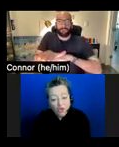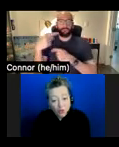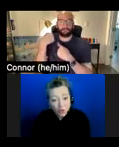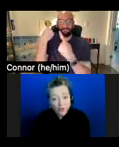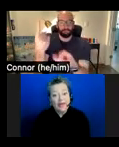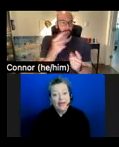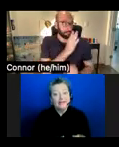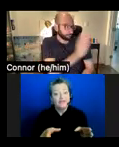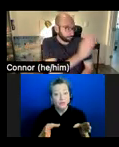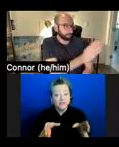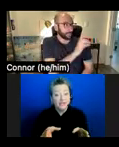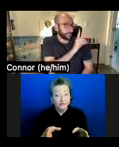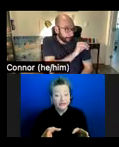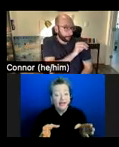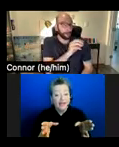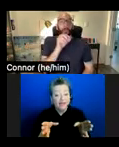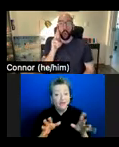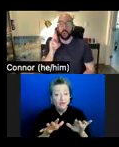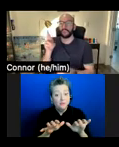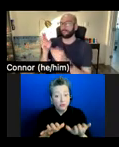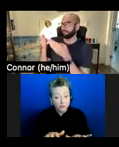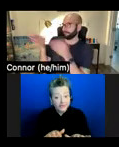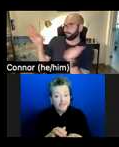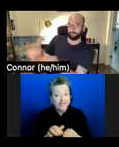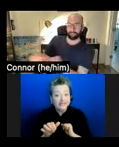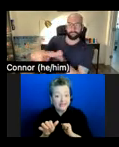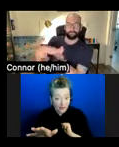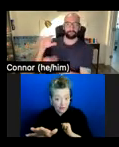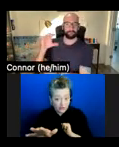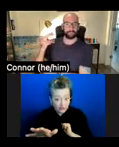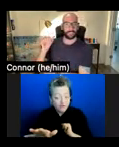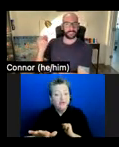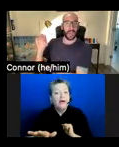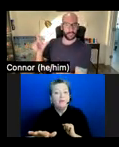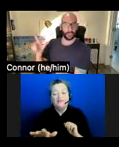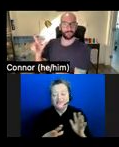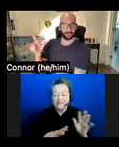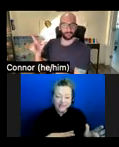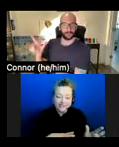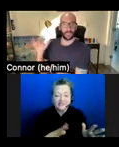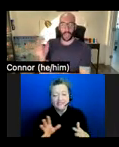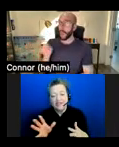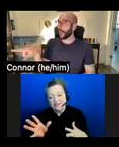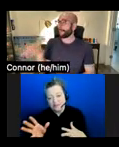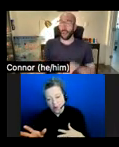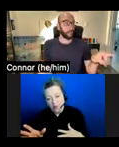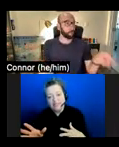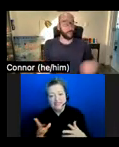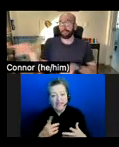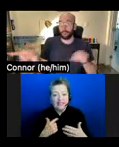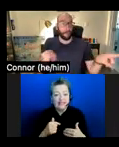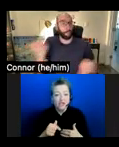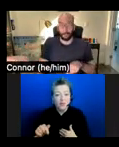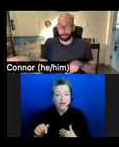what you, as the originator, have produced and sent out. If it's discussions, if it's posts,